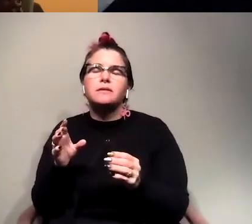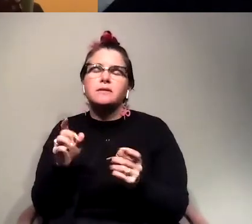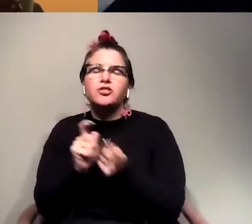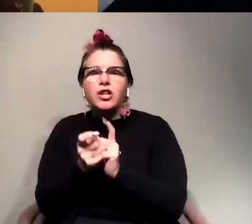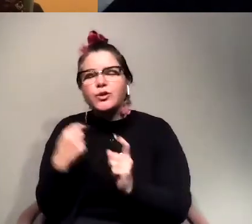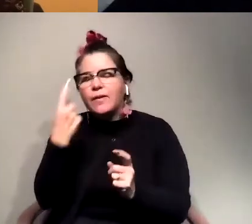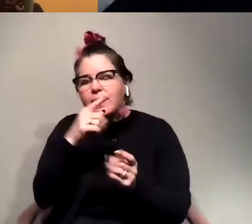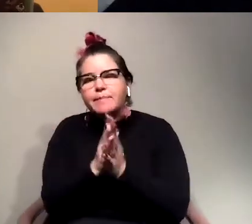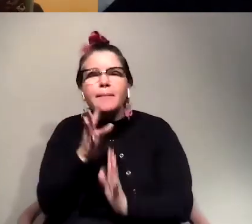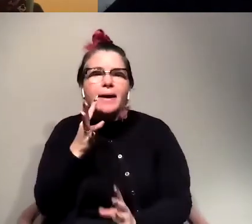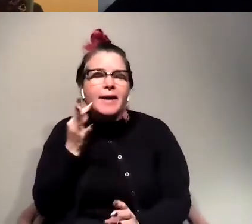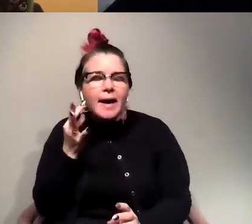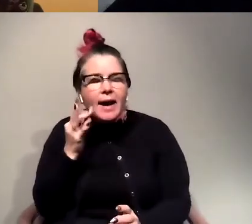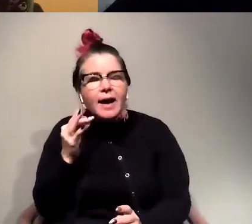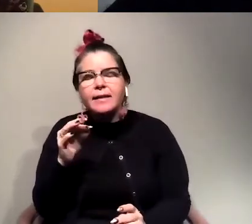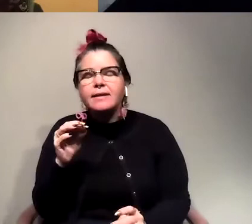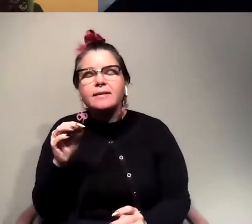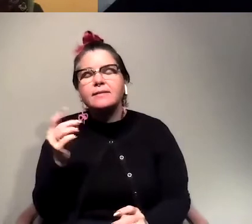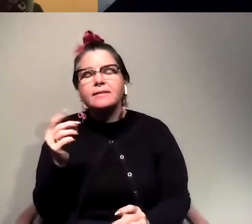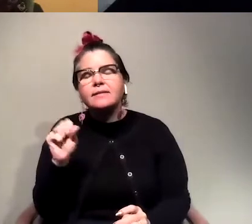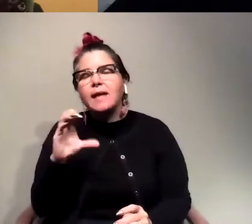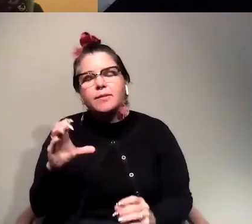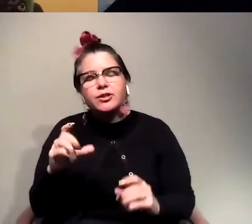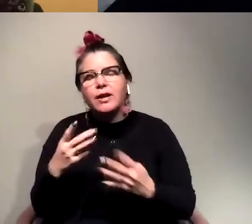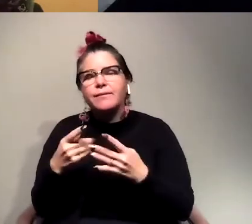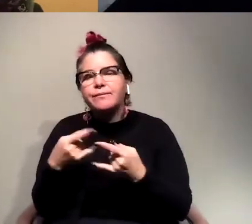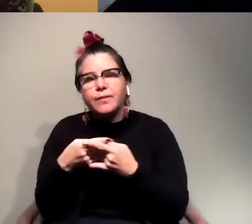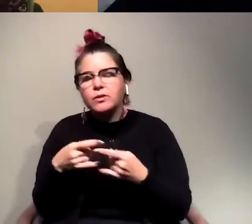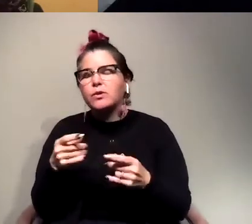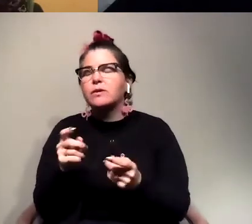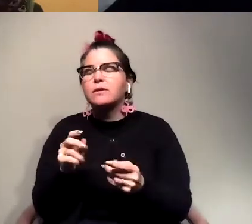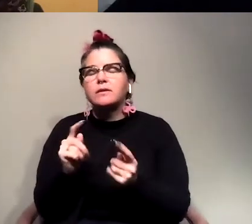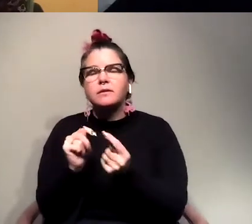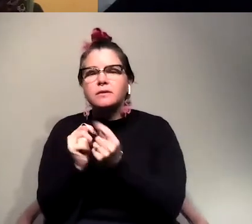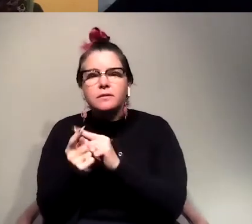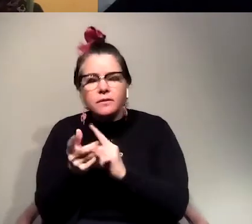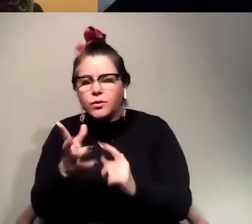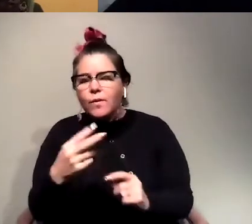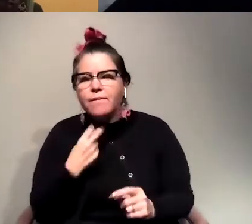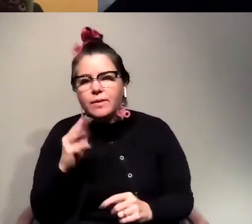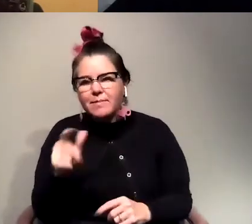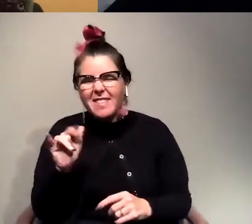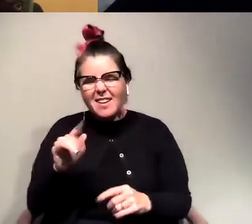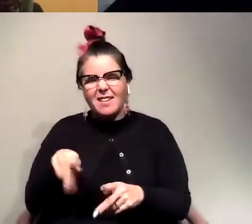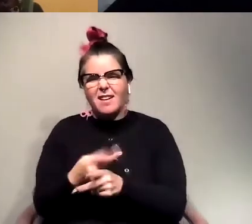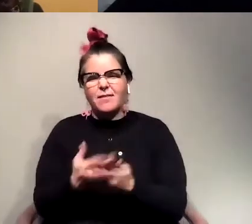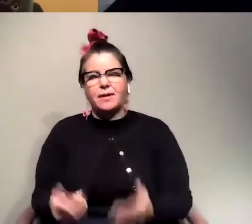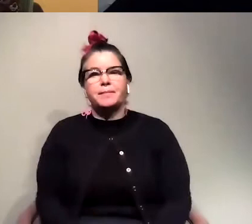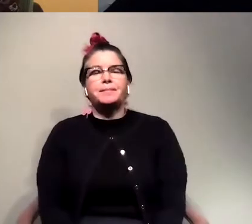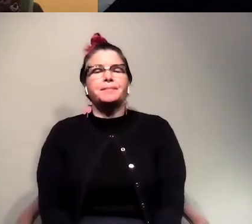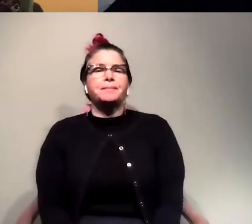cat in a Snapchat filter, or transcribing your voicemails, things like that.